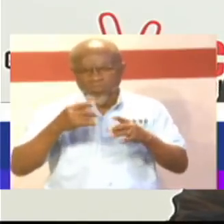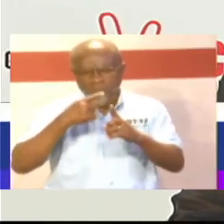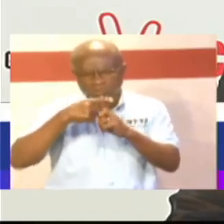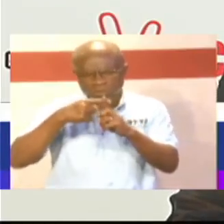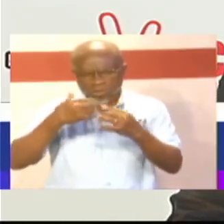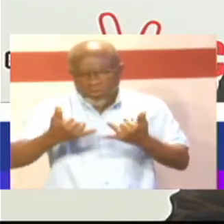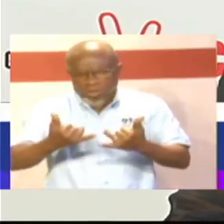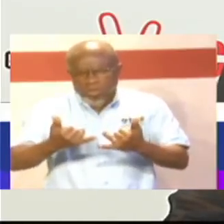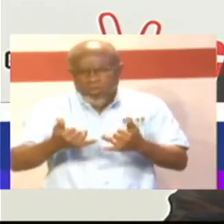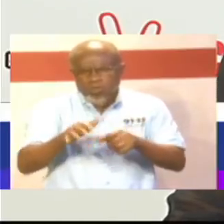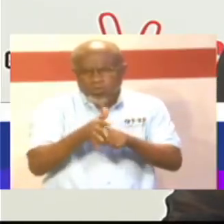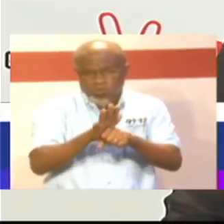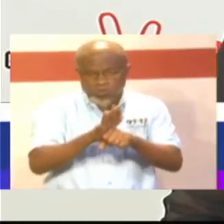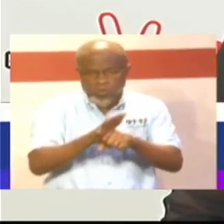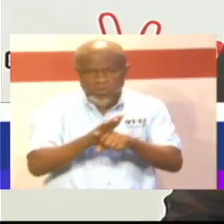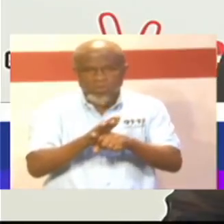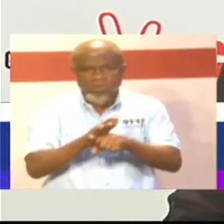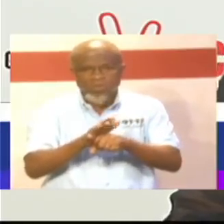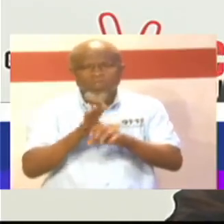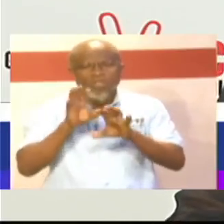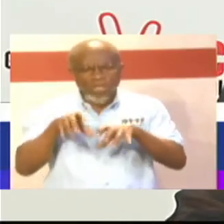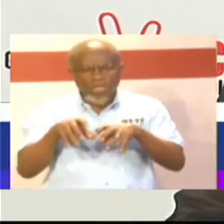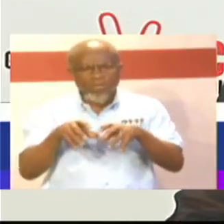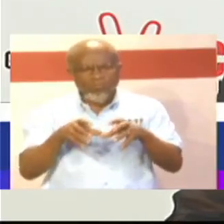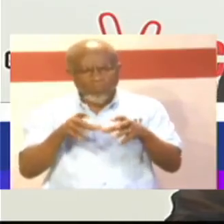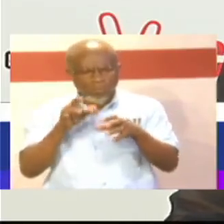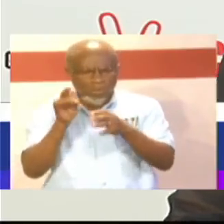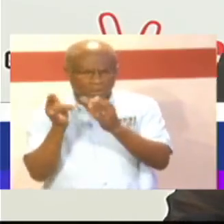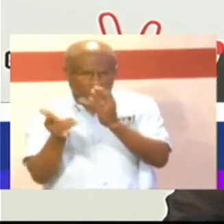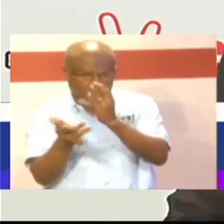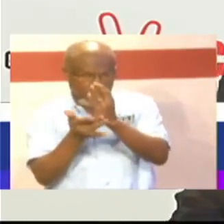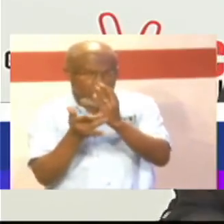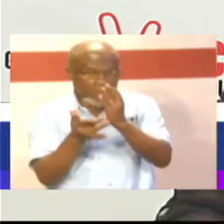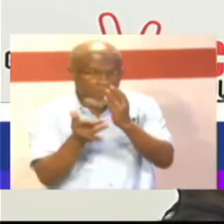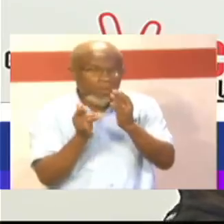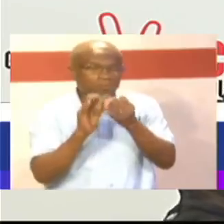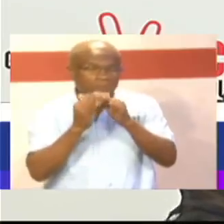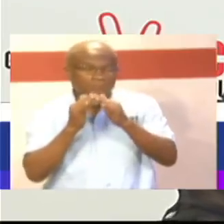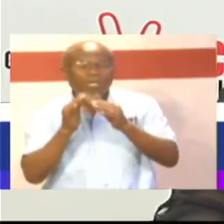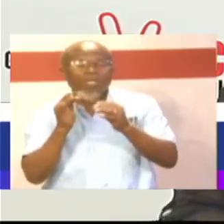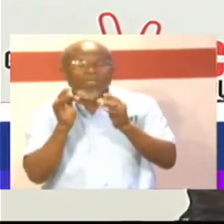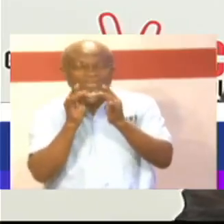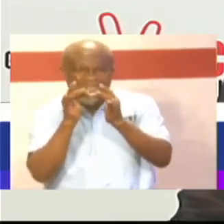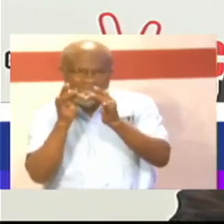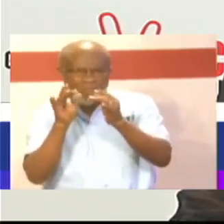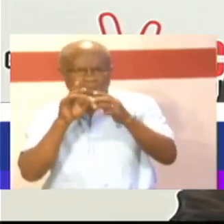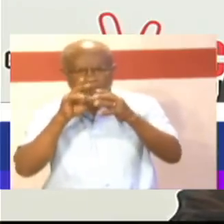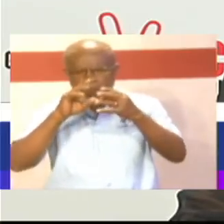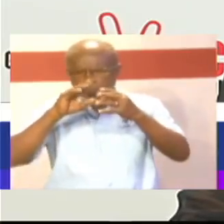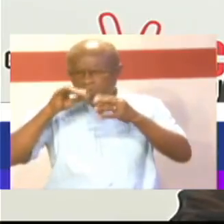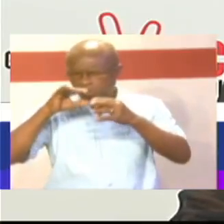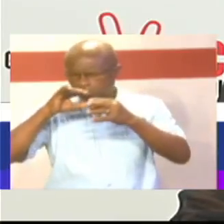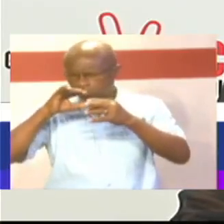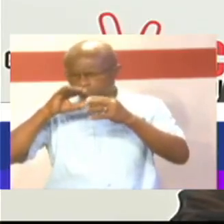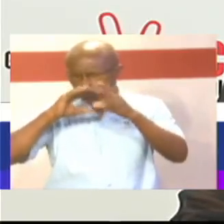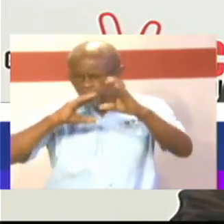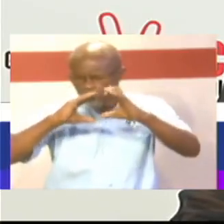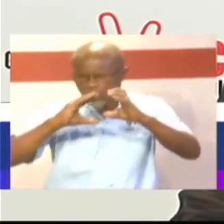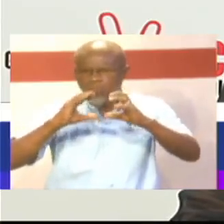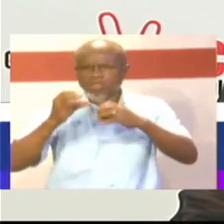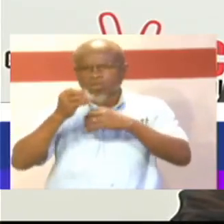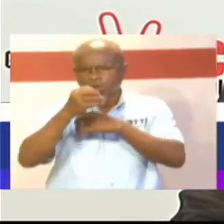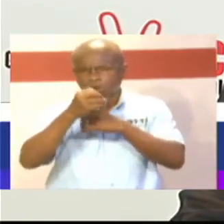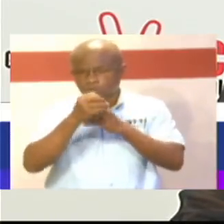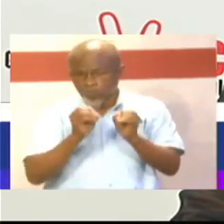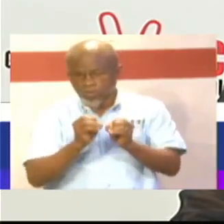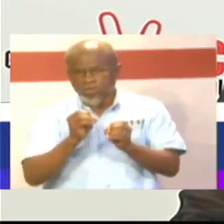obtained through the Corporate Communication Department of the Ministry of Education. Thank you very much. Thank you very much, Dr. Richards.